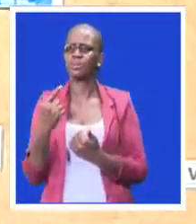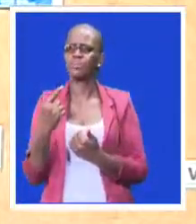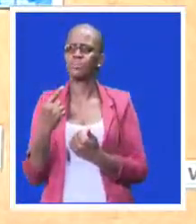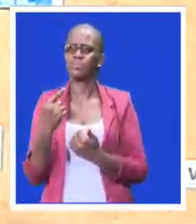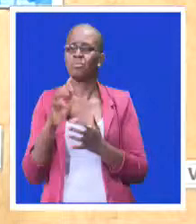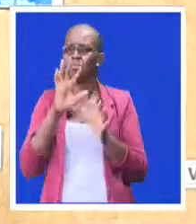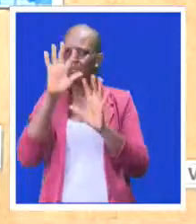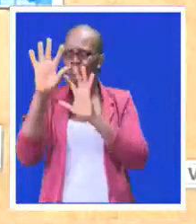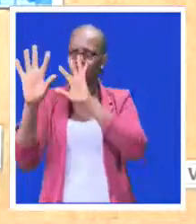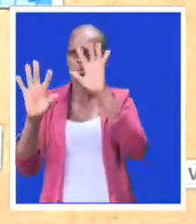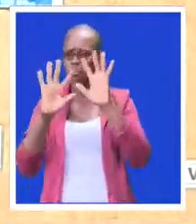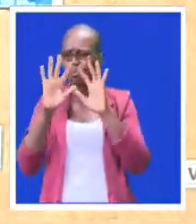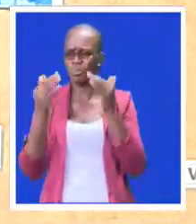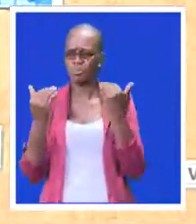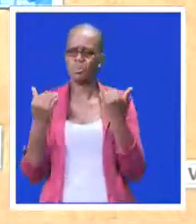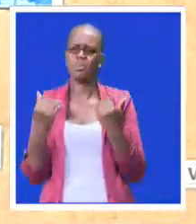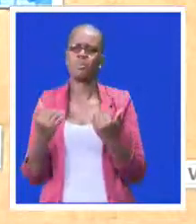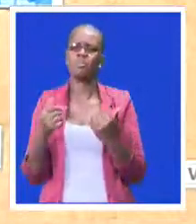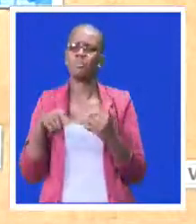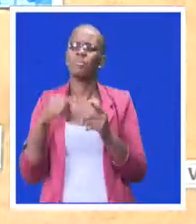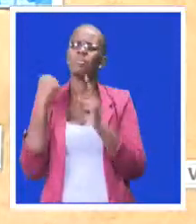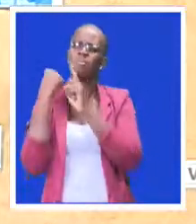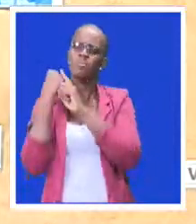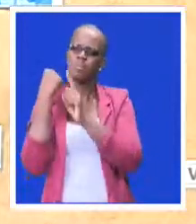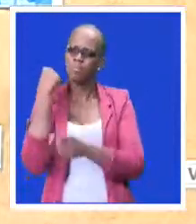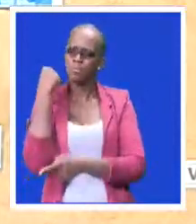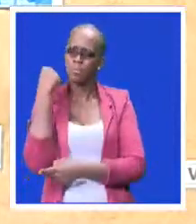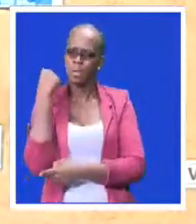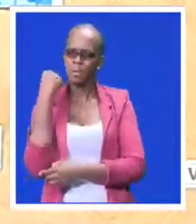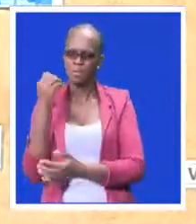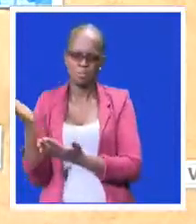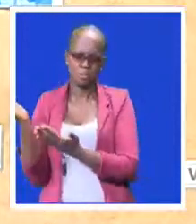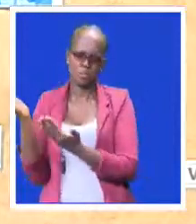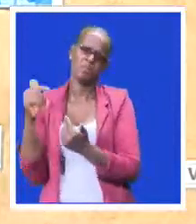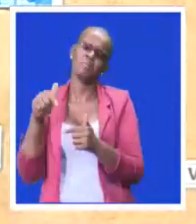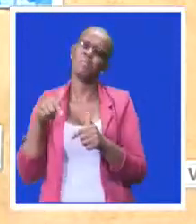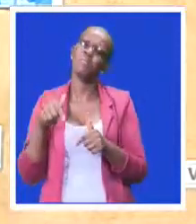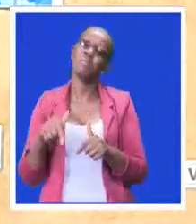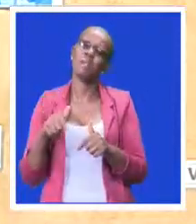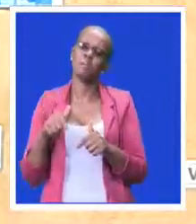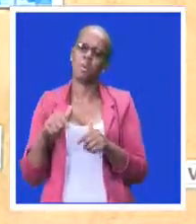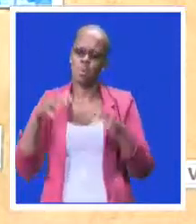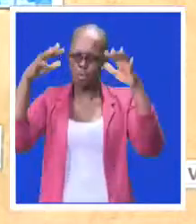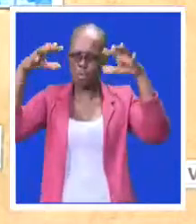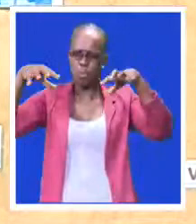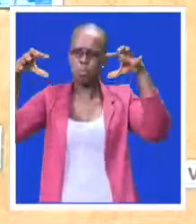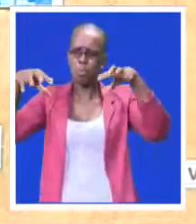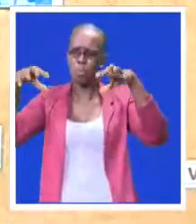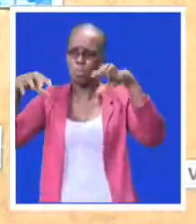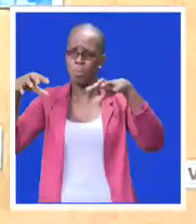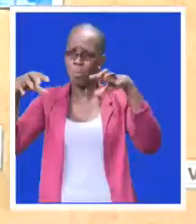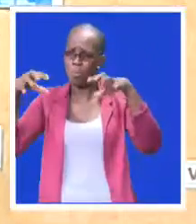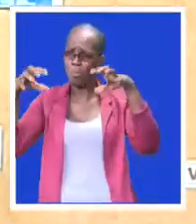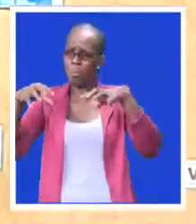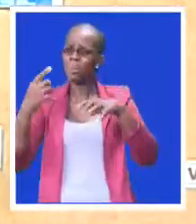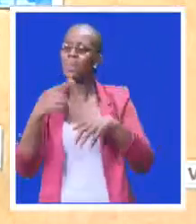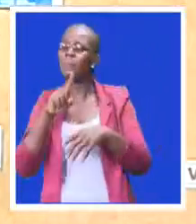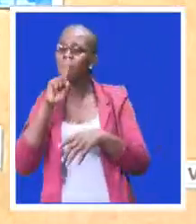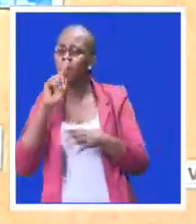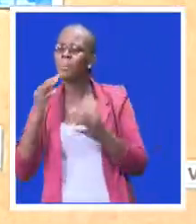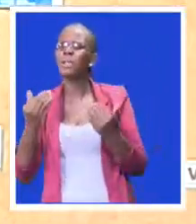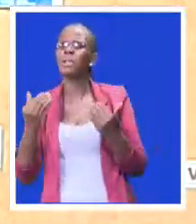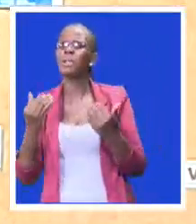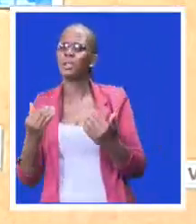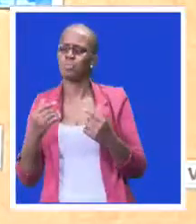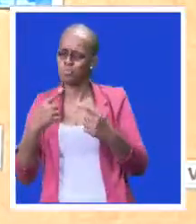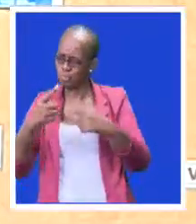today. When I came in, it was raining and it's still raining. I can hear the pitter-patter raindrops